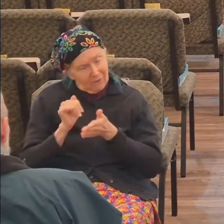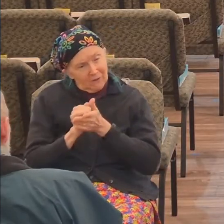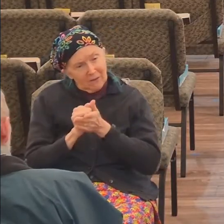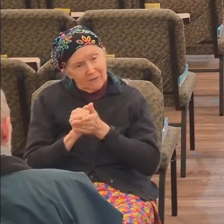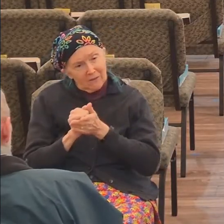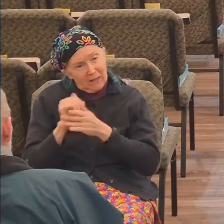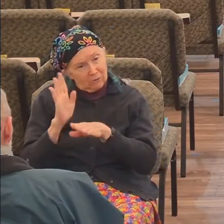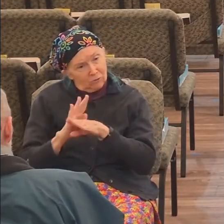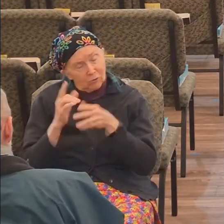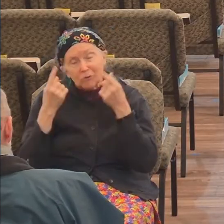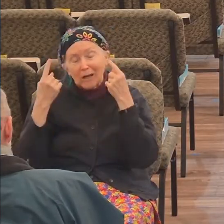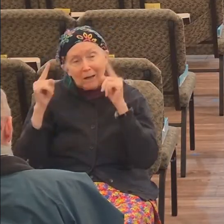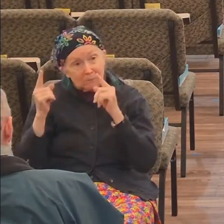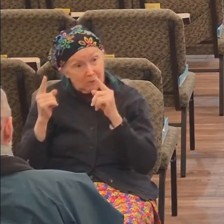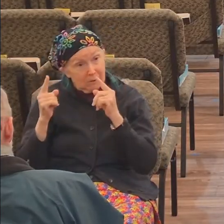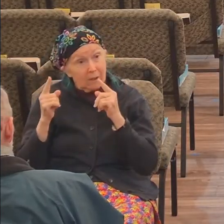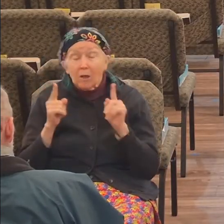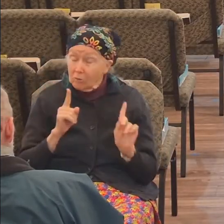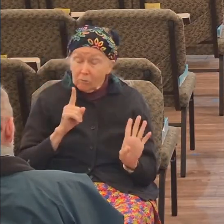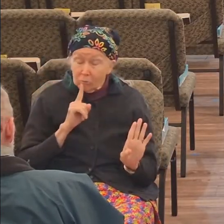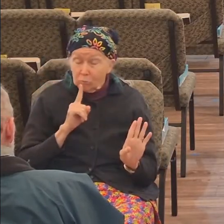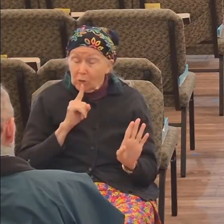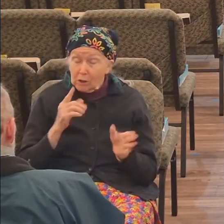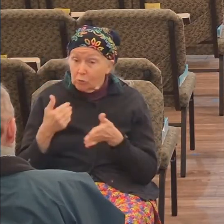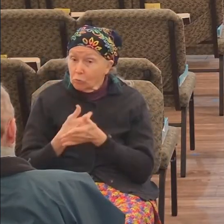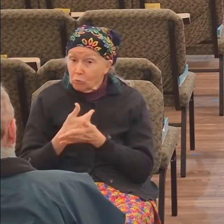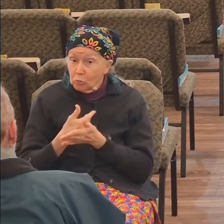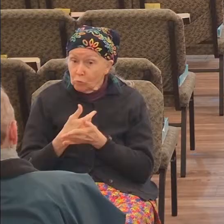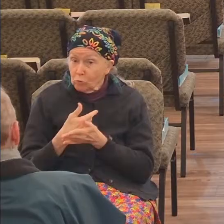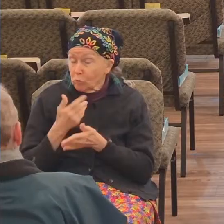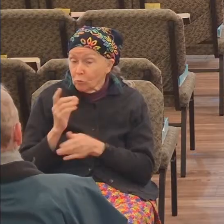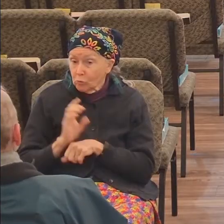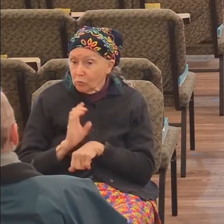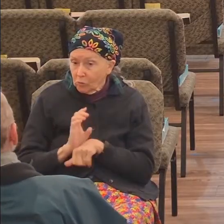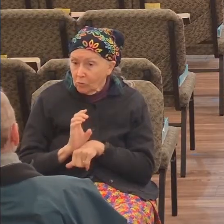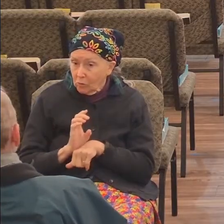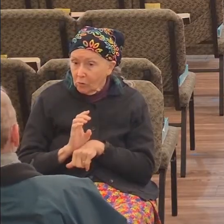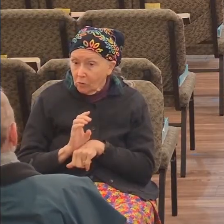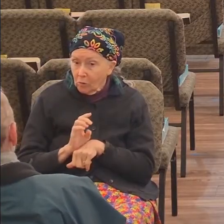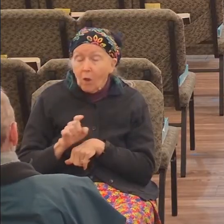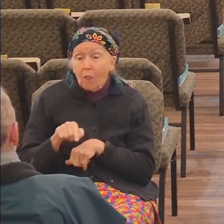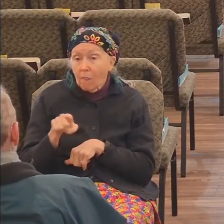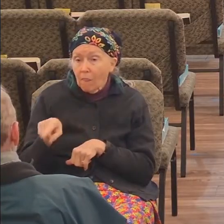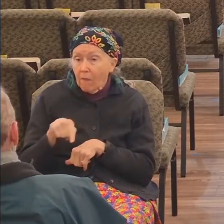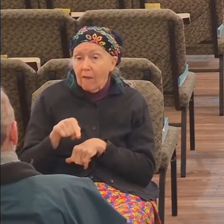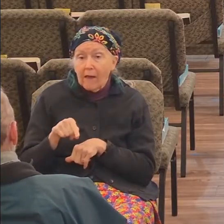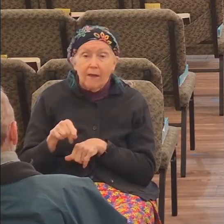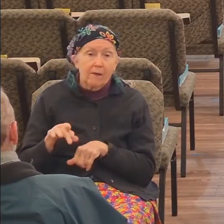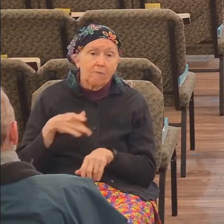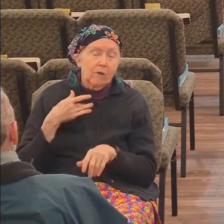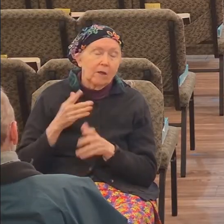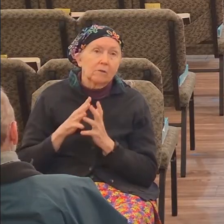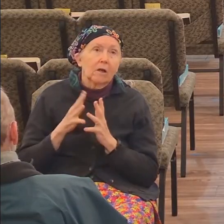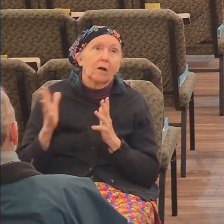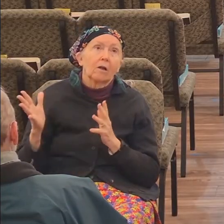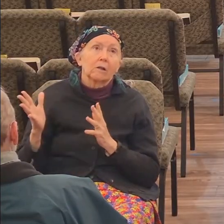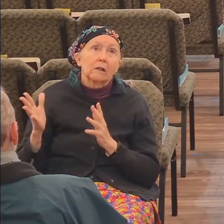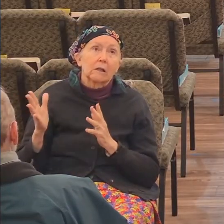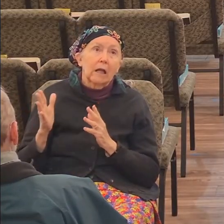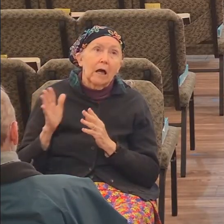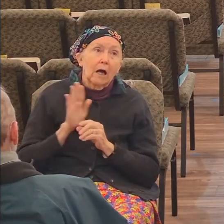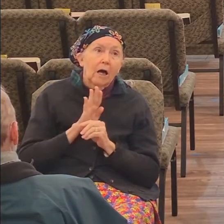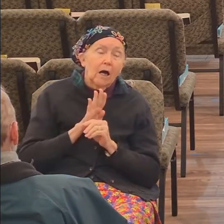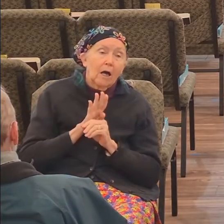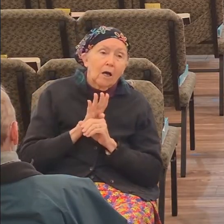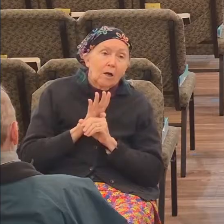they're a very new church and they have felt a lot of external pressure.